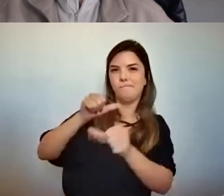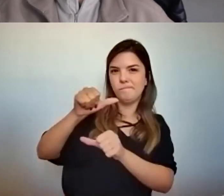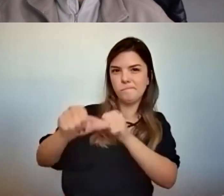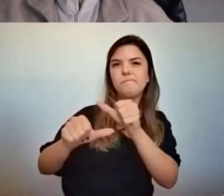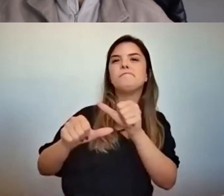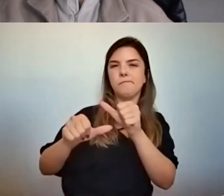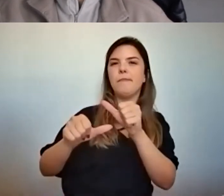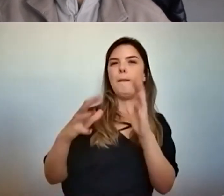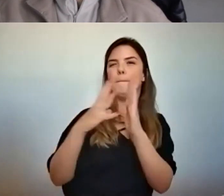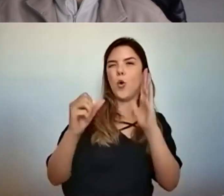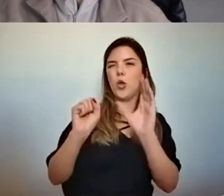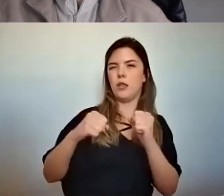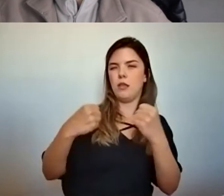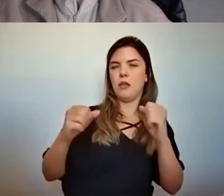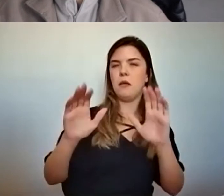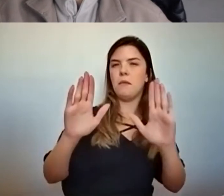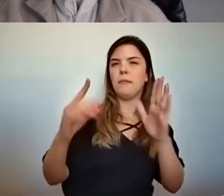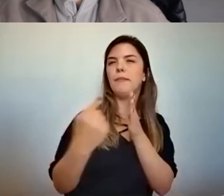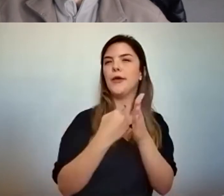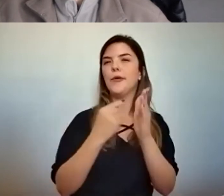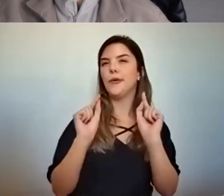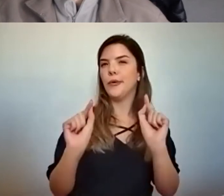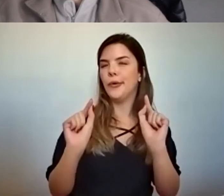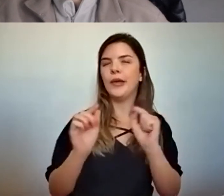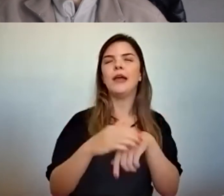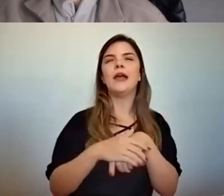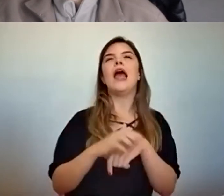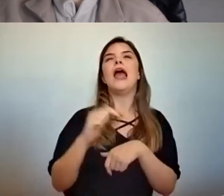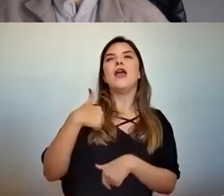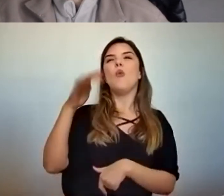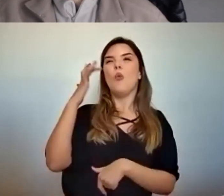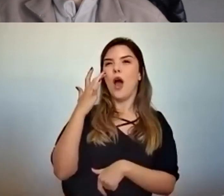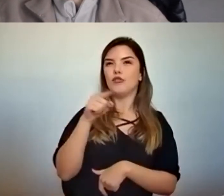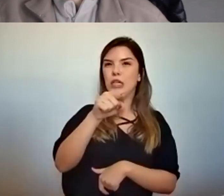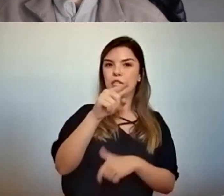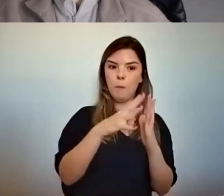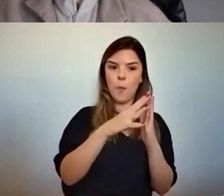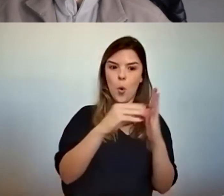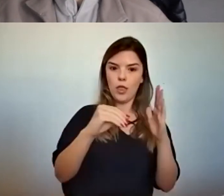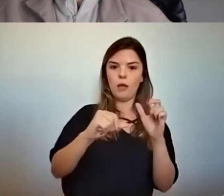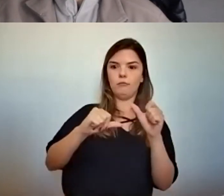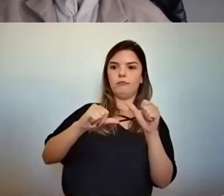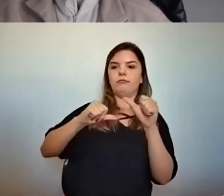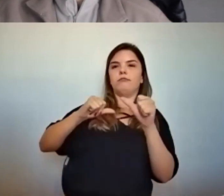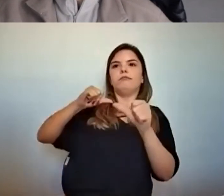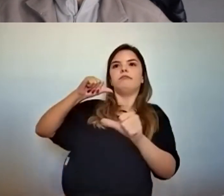the question is, I think that this is moving. What is happening is that